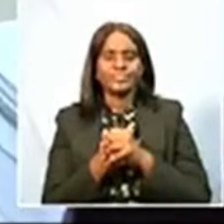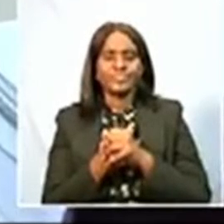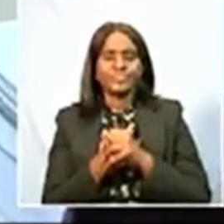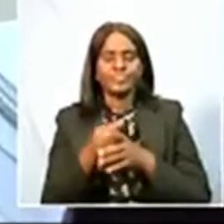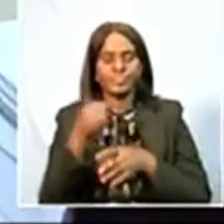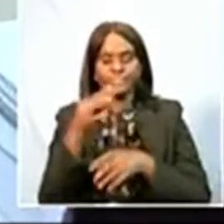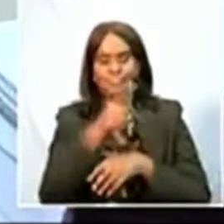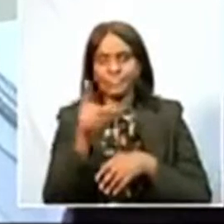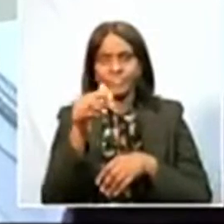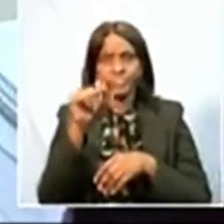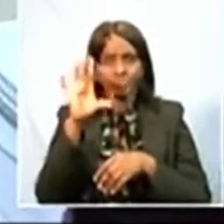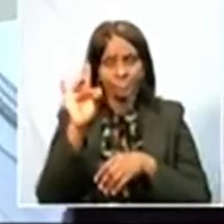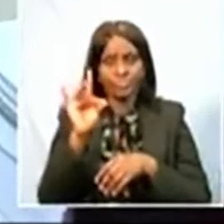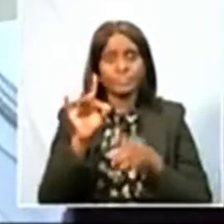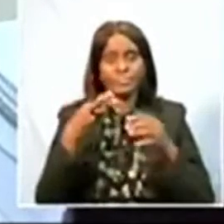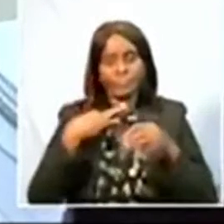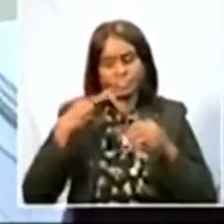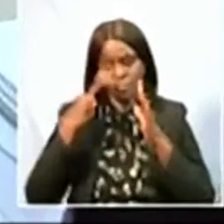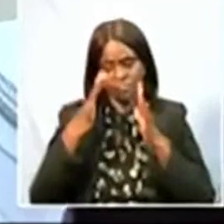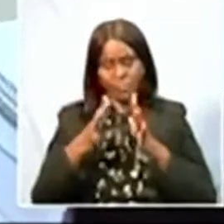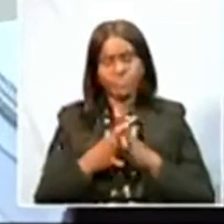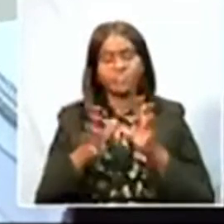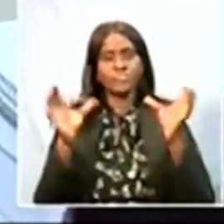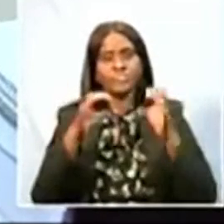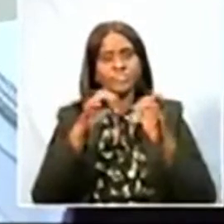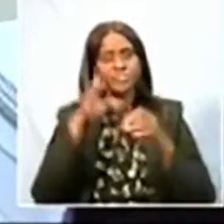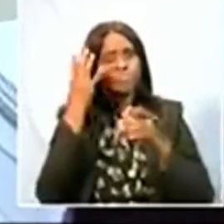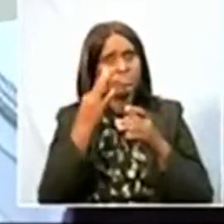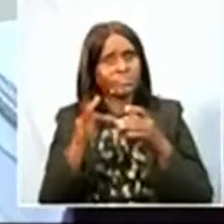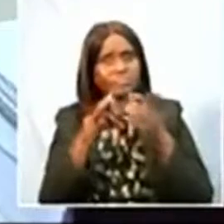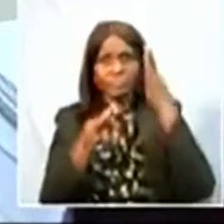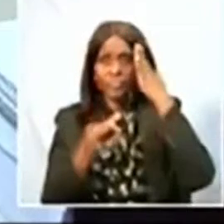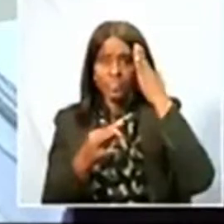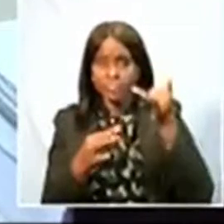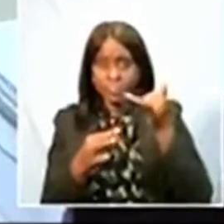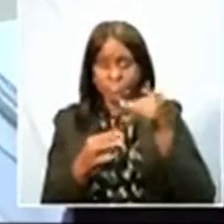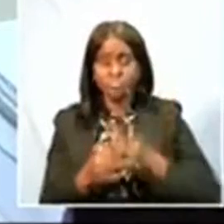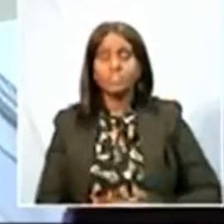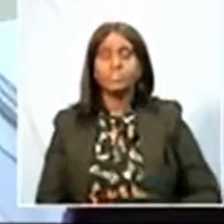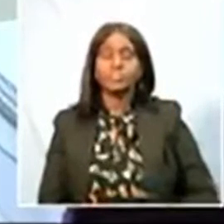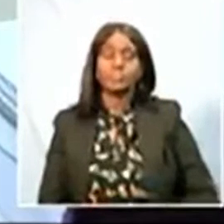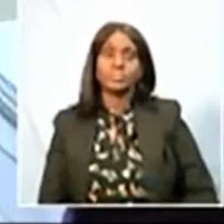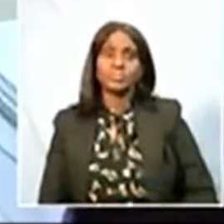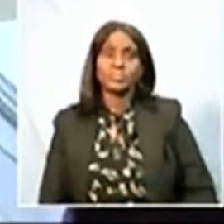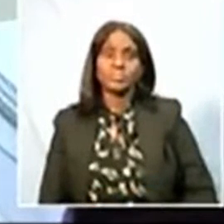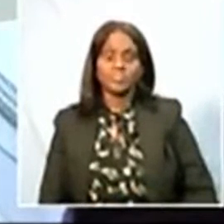of the 18 applicants. Council Secretary, why?